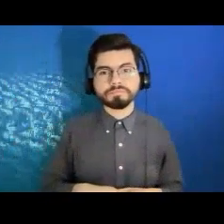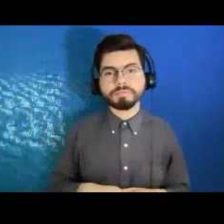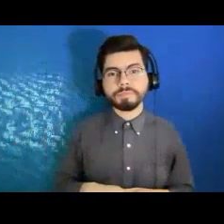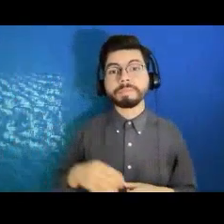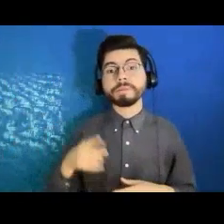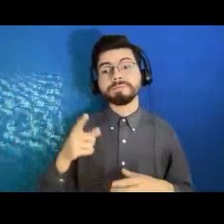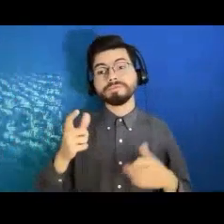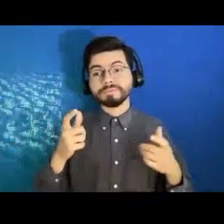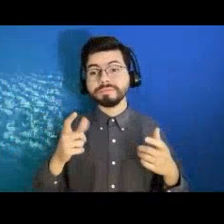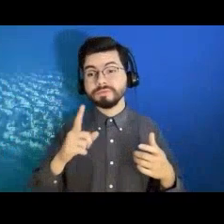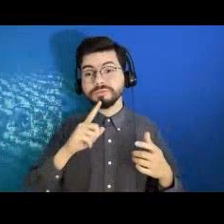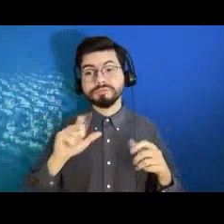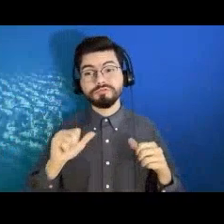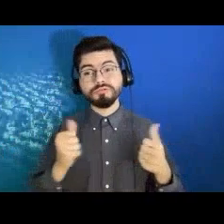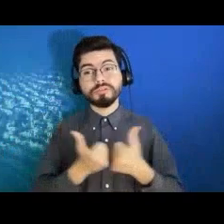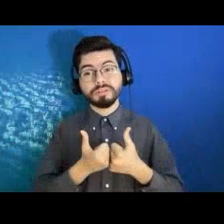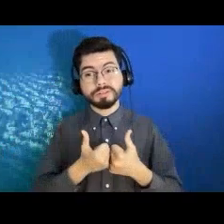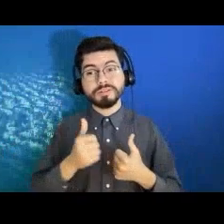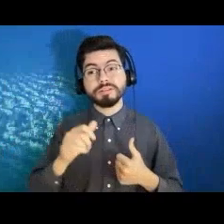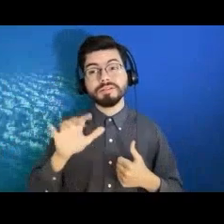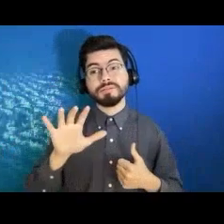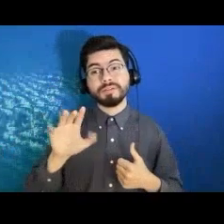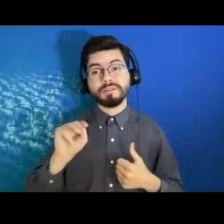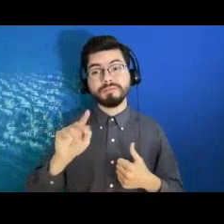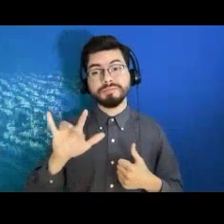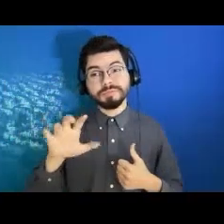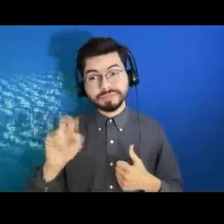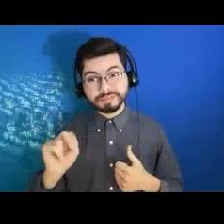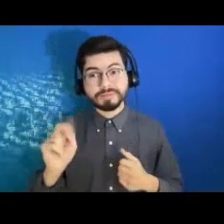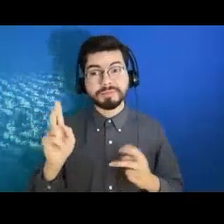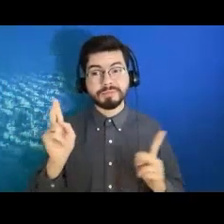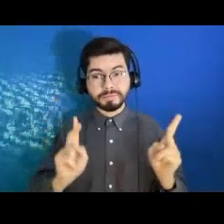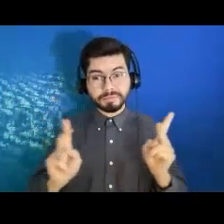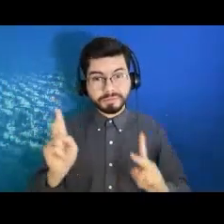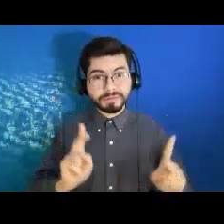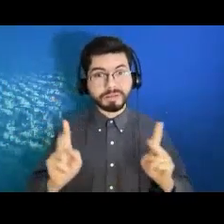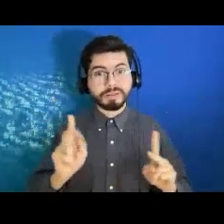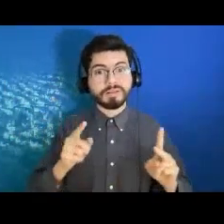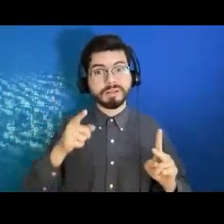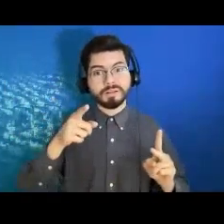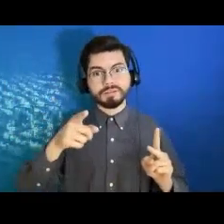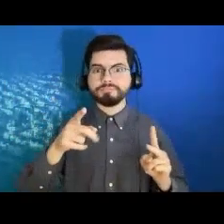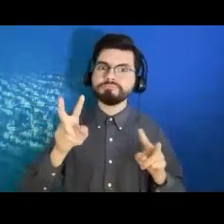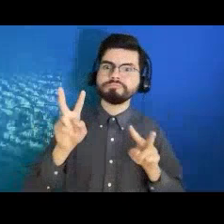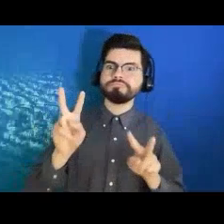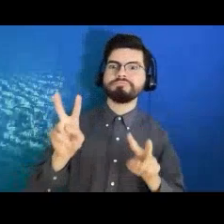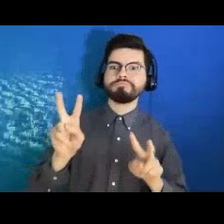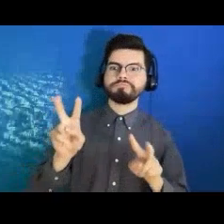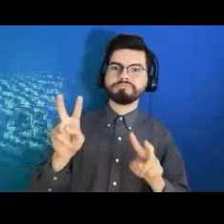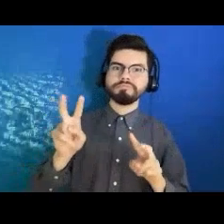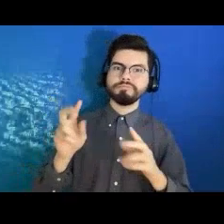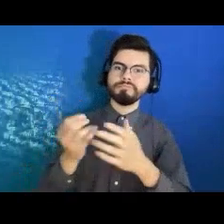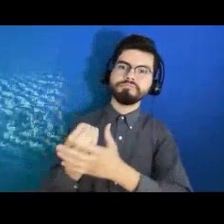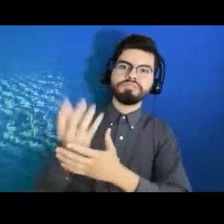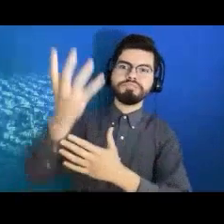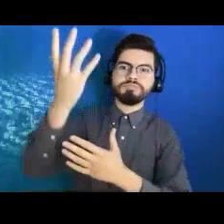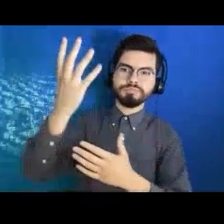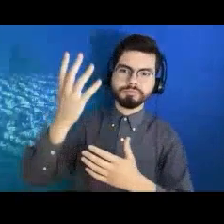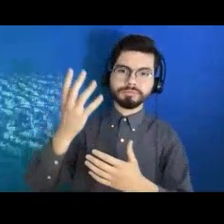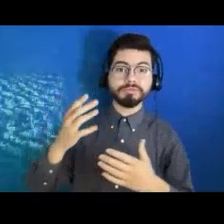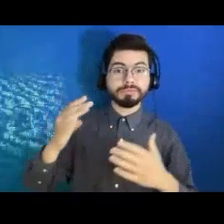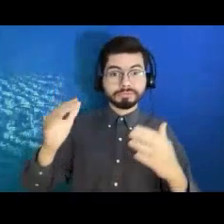5 million folks, got to get them out of the way. There they all are right now, watching a geyser outside.